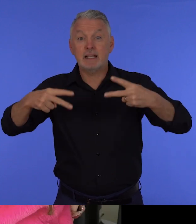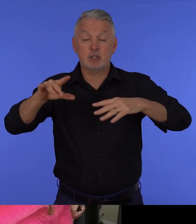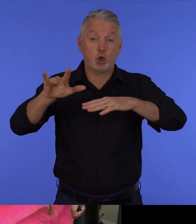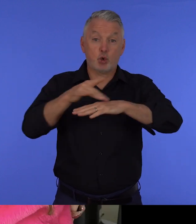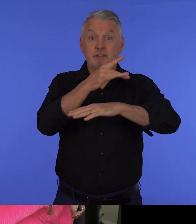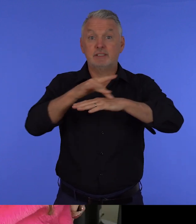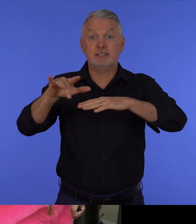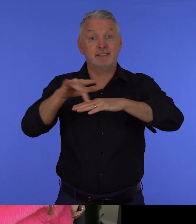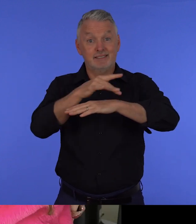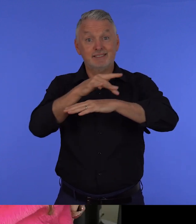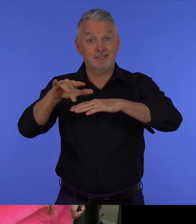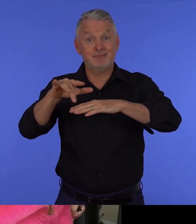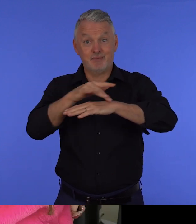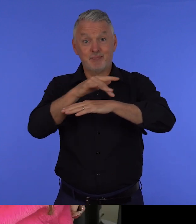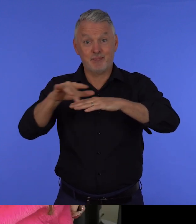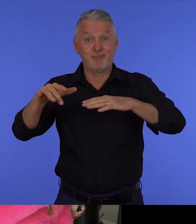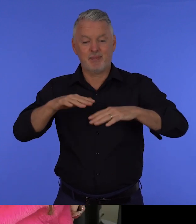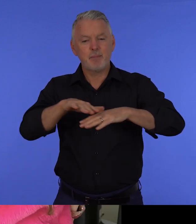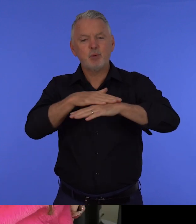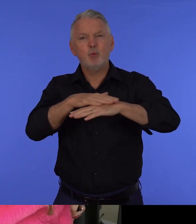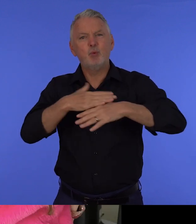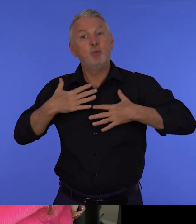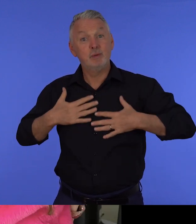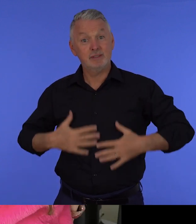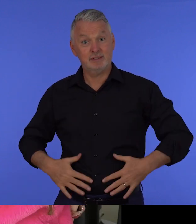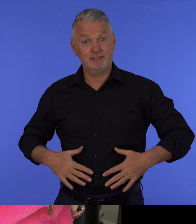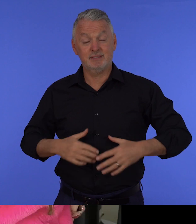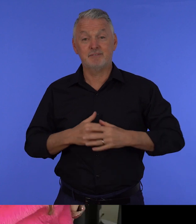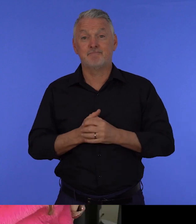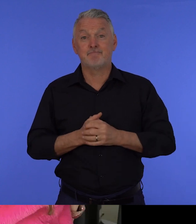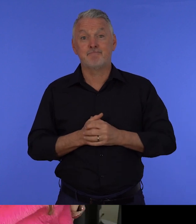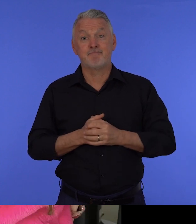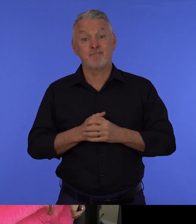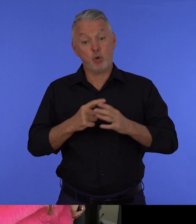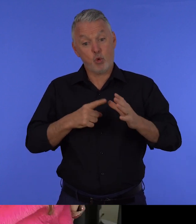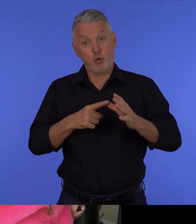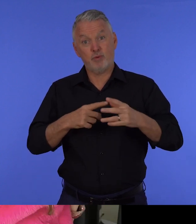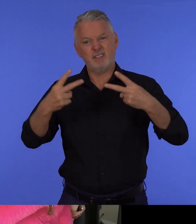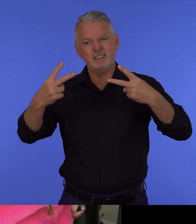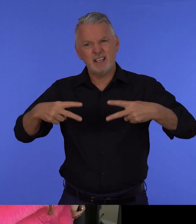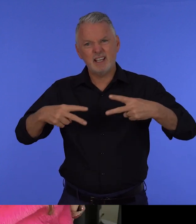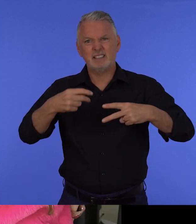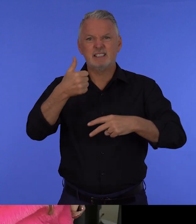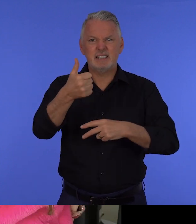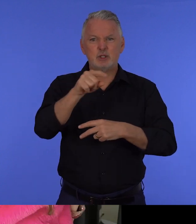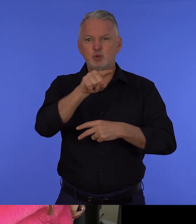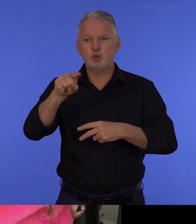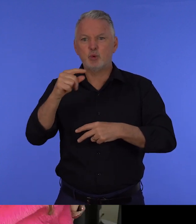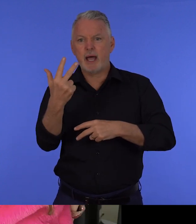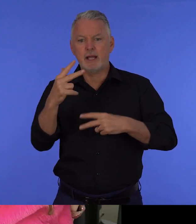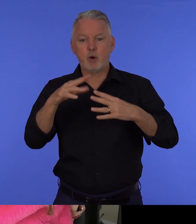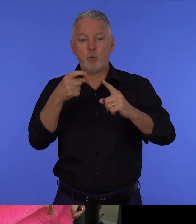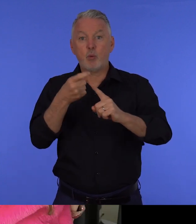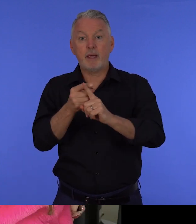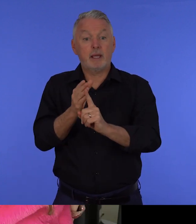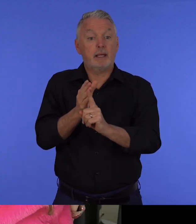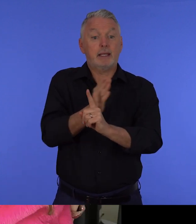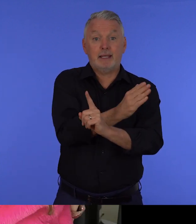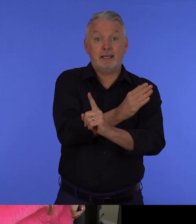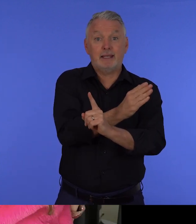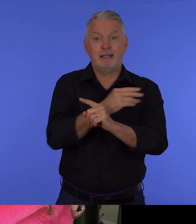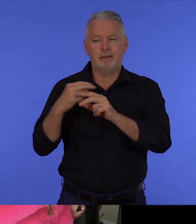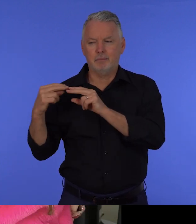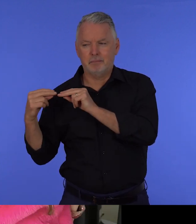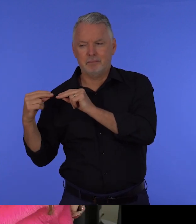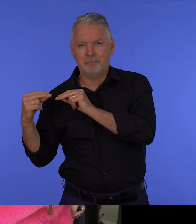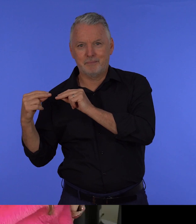is Aubrey's very first dancing concert, the photo on the left in her little blue outfit. She'd been dancing for about